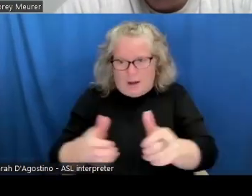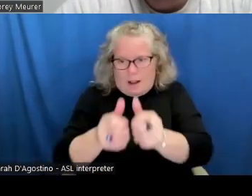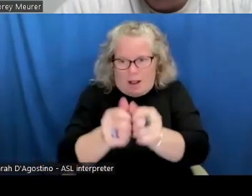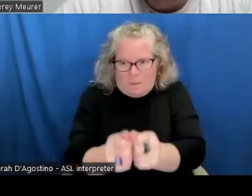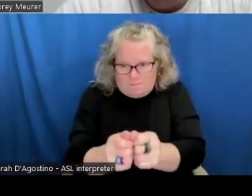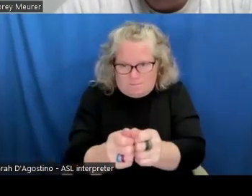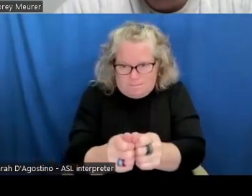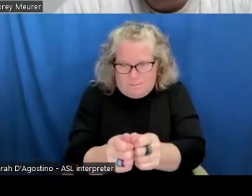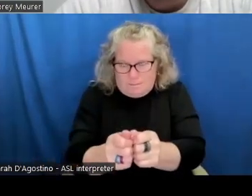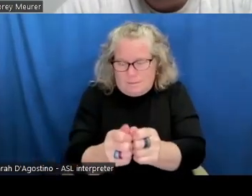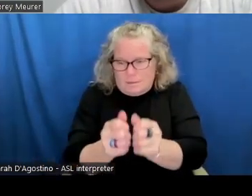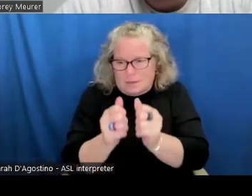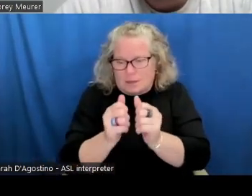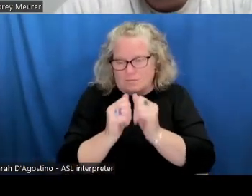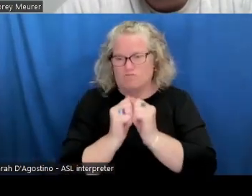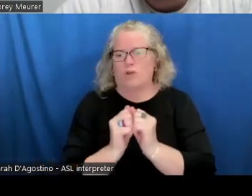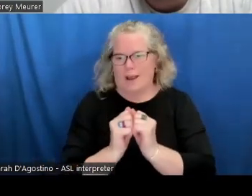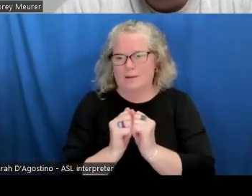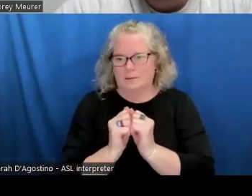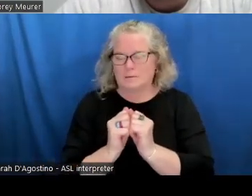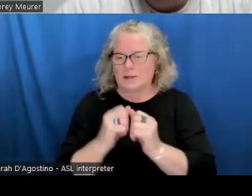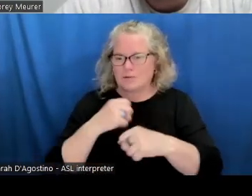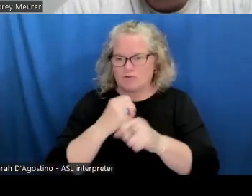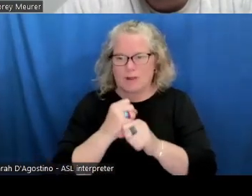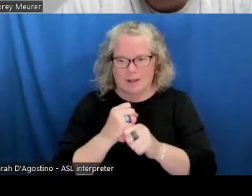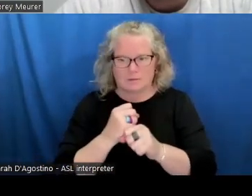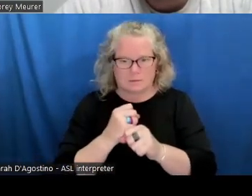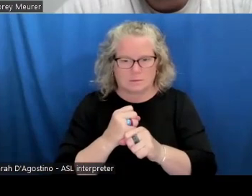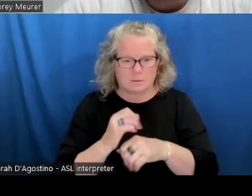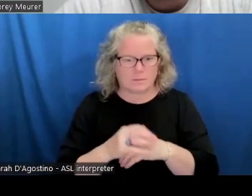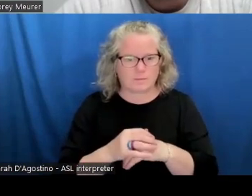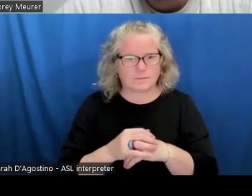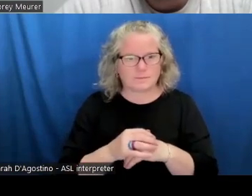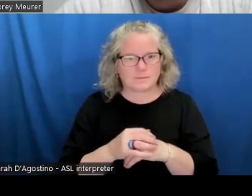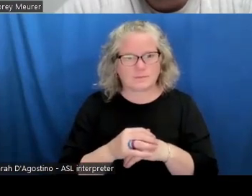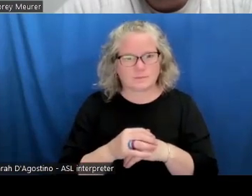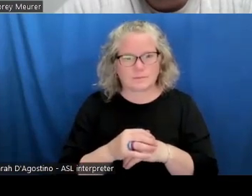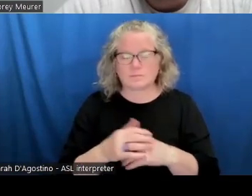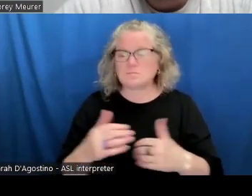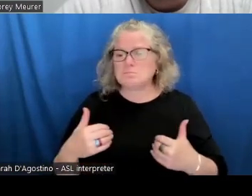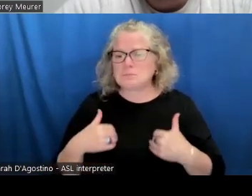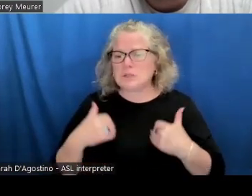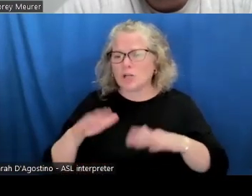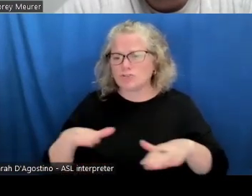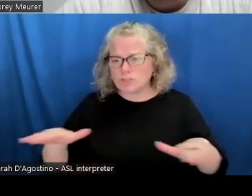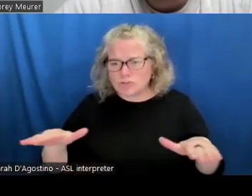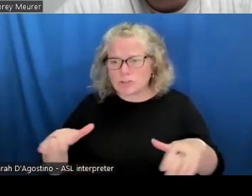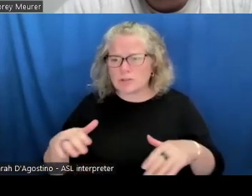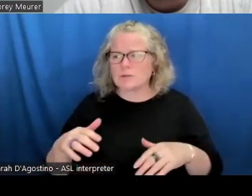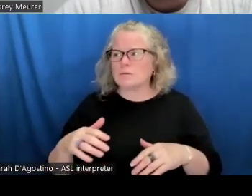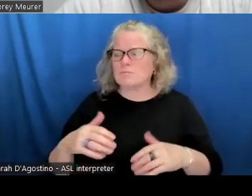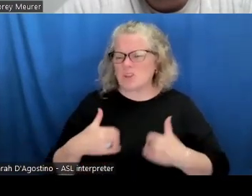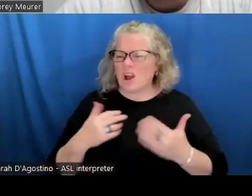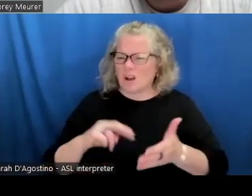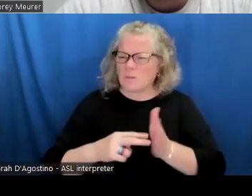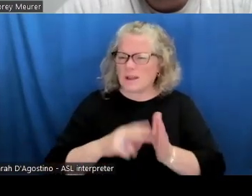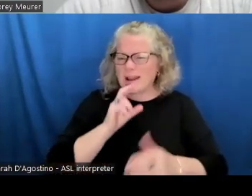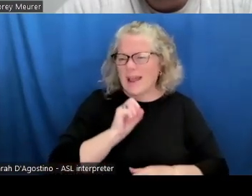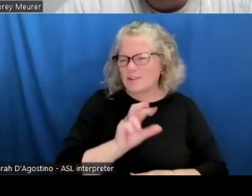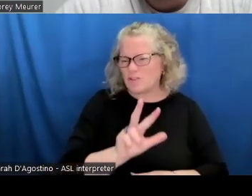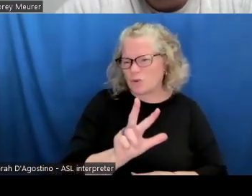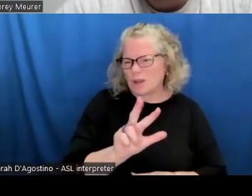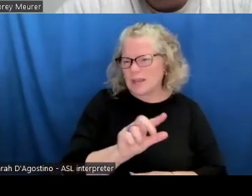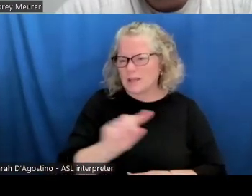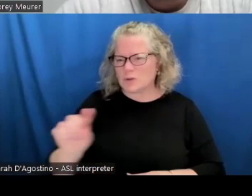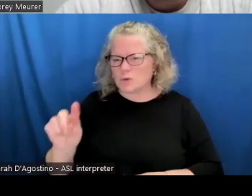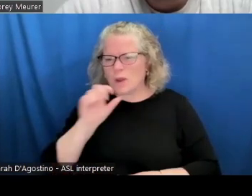With young children, what I've found is they like animals. When I say young, probably 3 to 8 years old. Sometimes teenagers